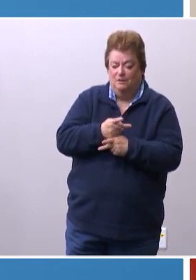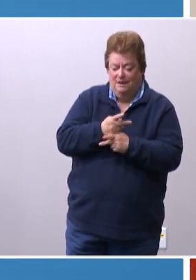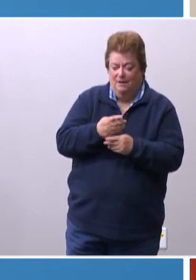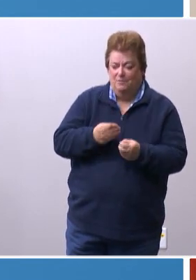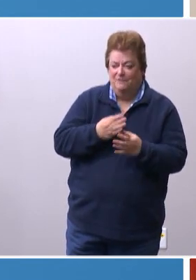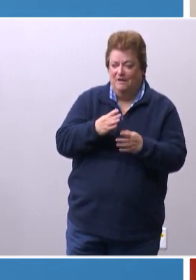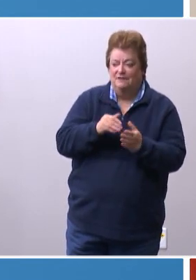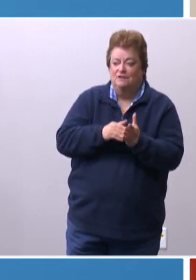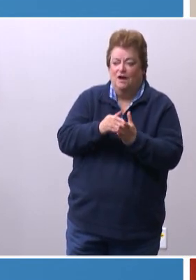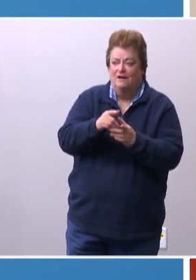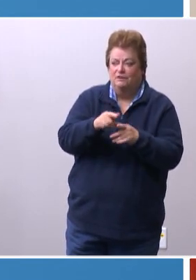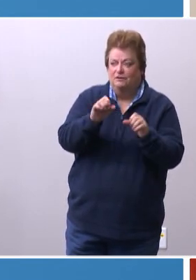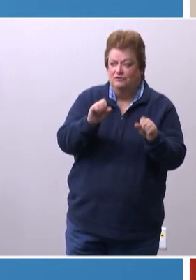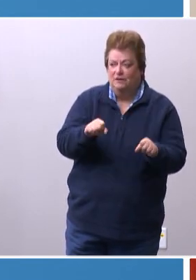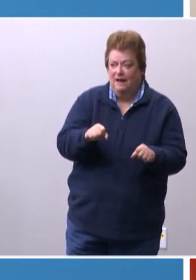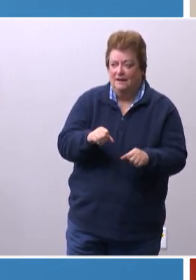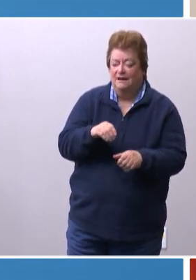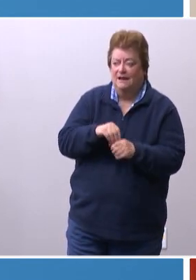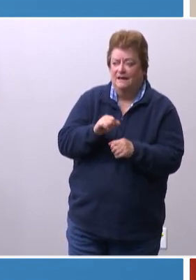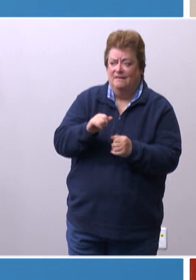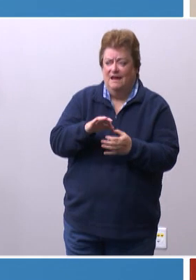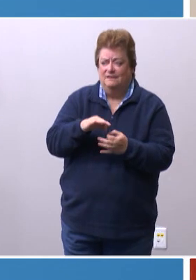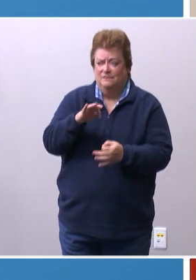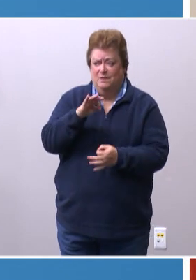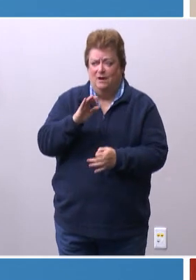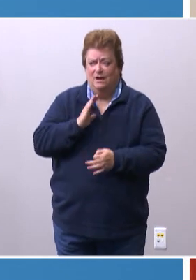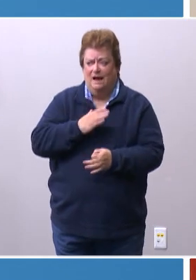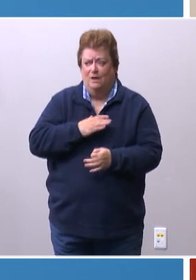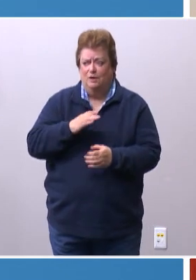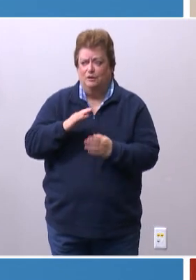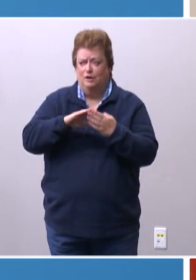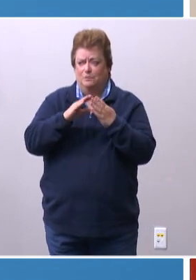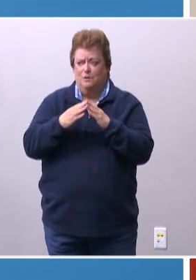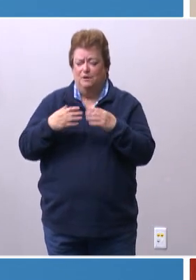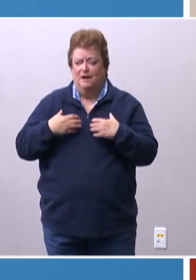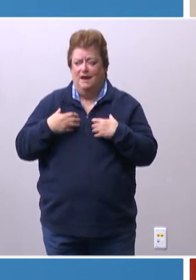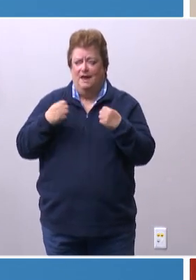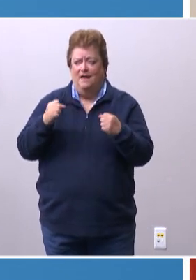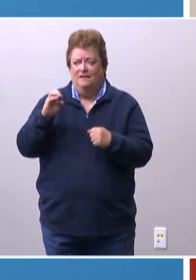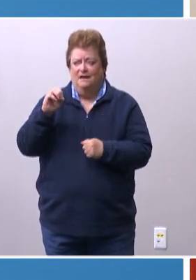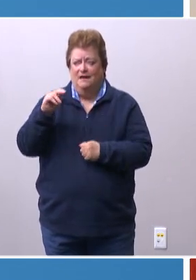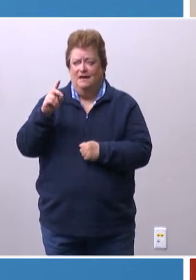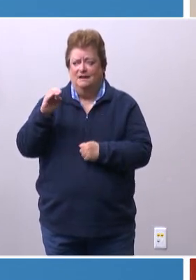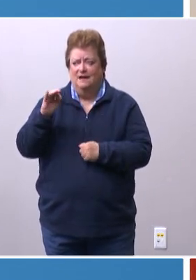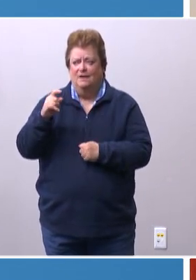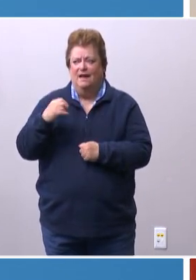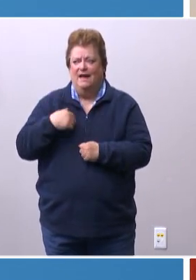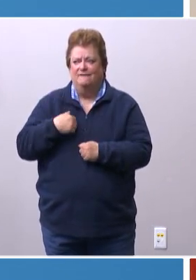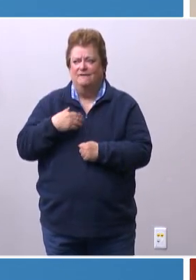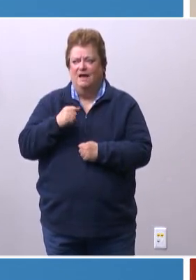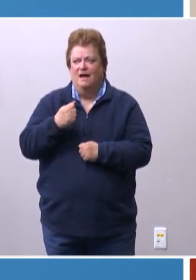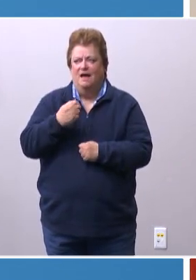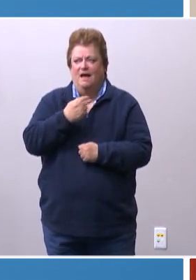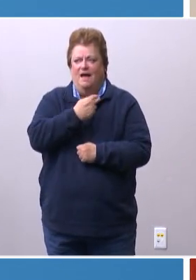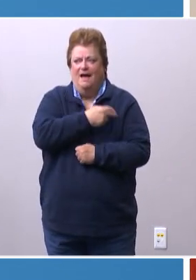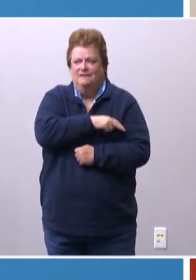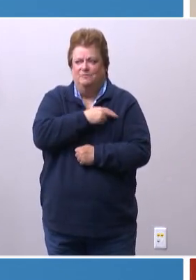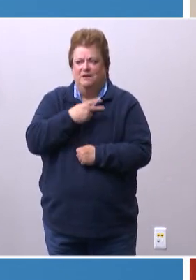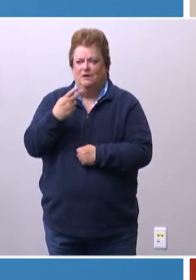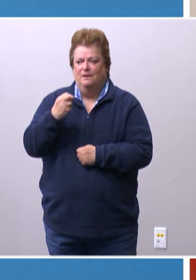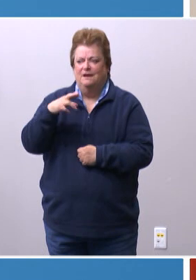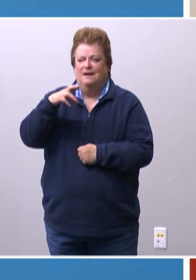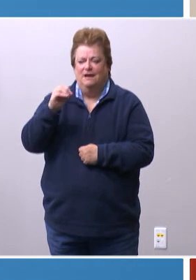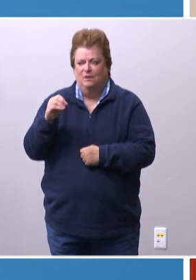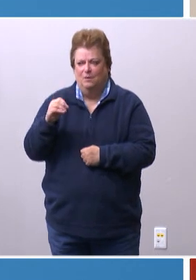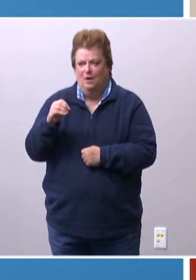can. And in that spirit, our Community Health Endowment has organized Hospital Hero Appreciation Week for the week before